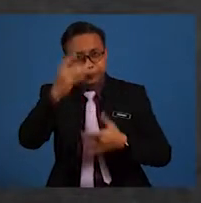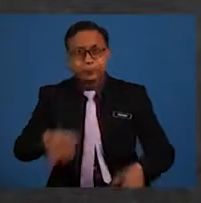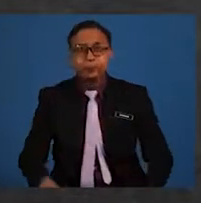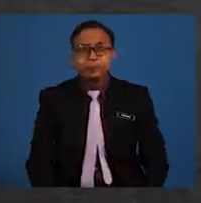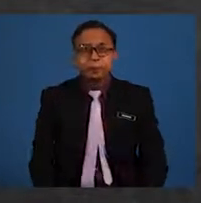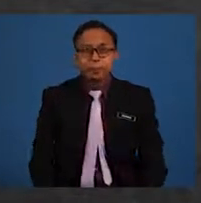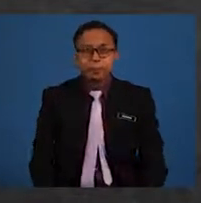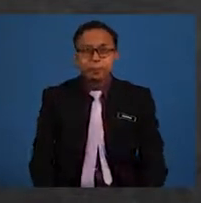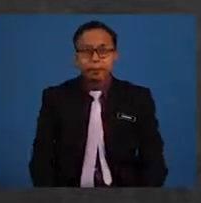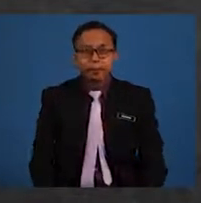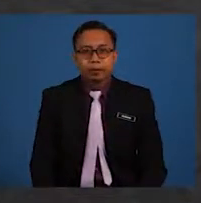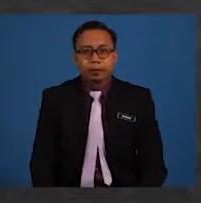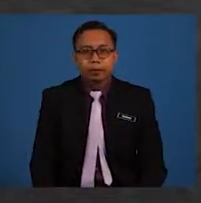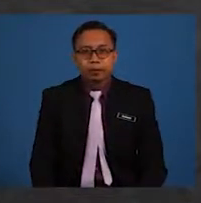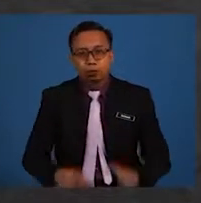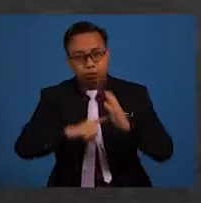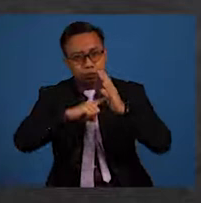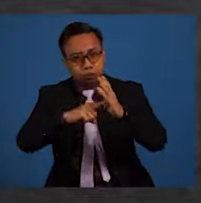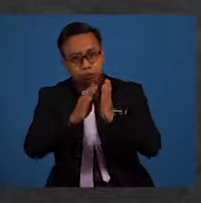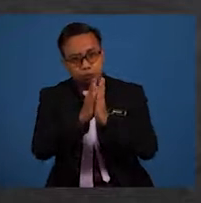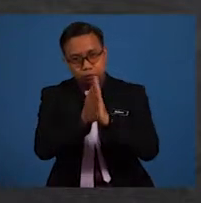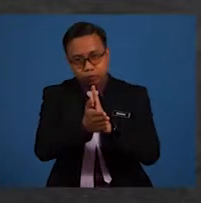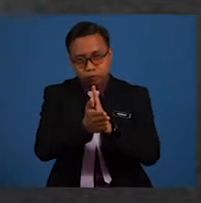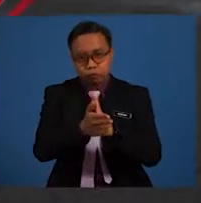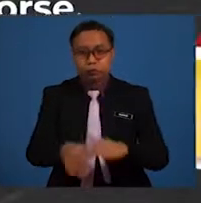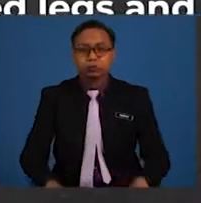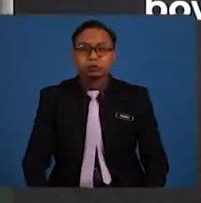growth and deforms the skeleton.